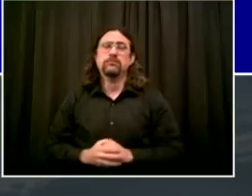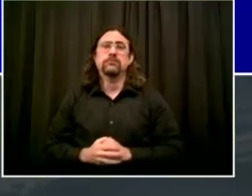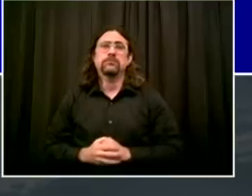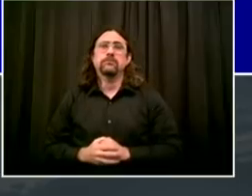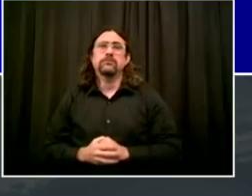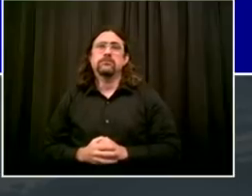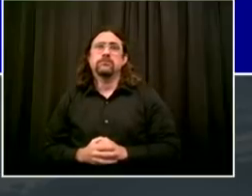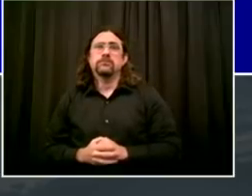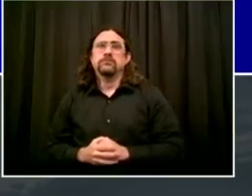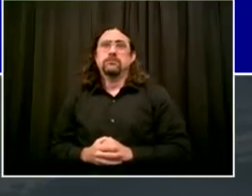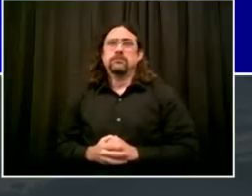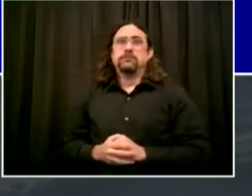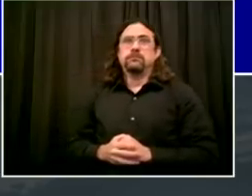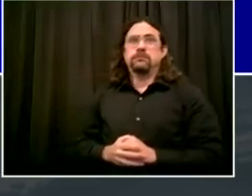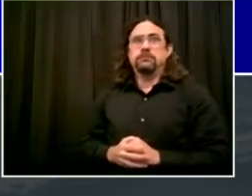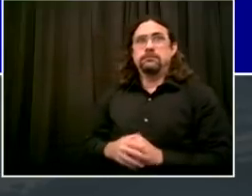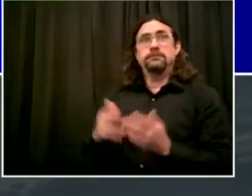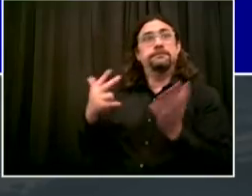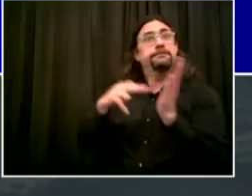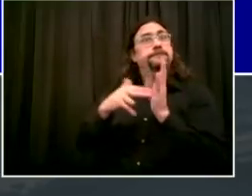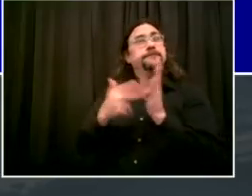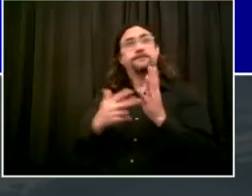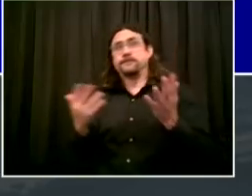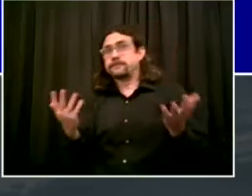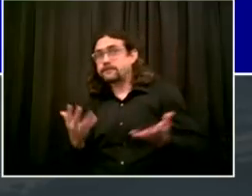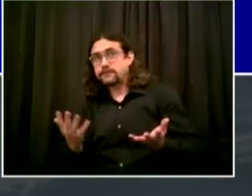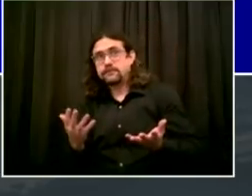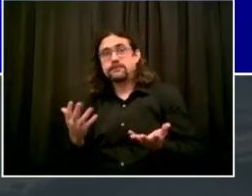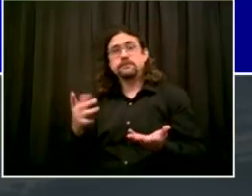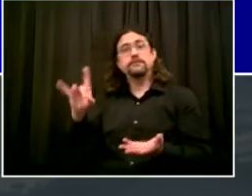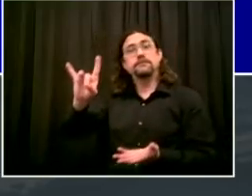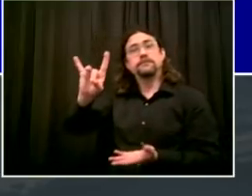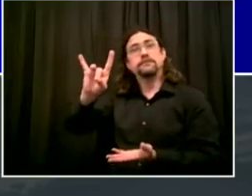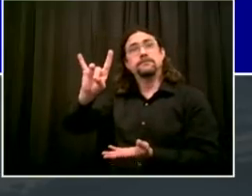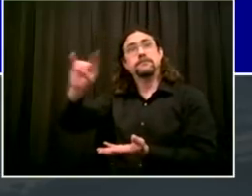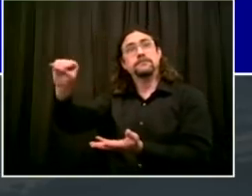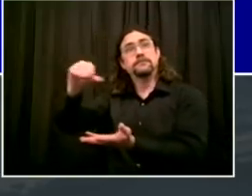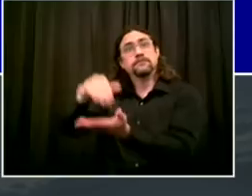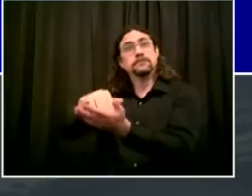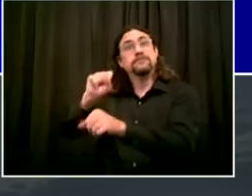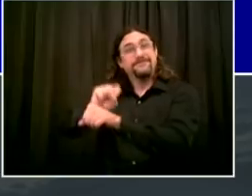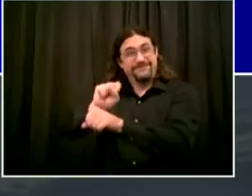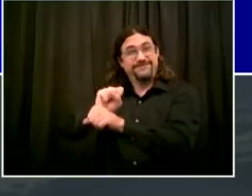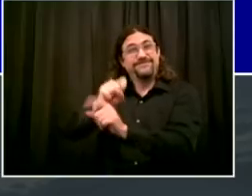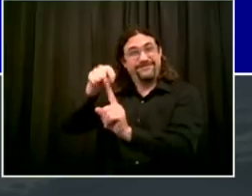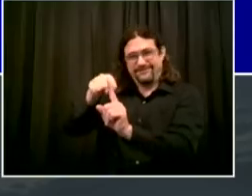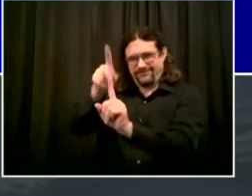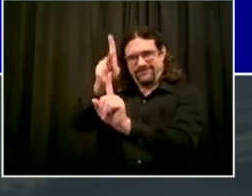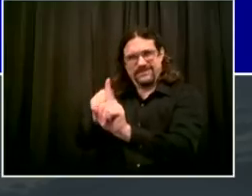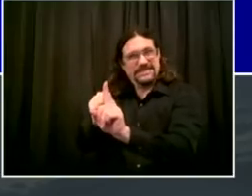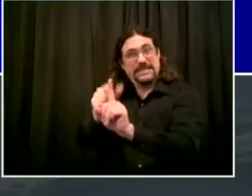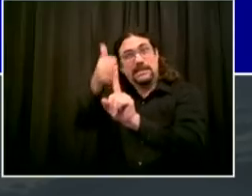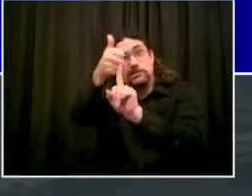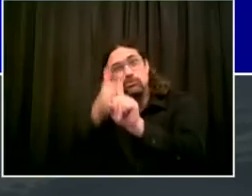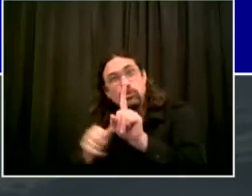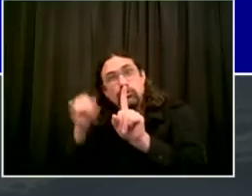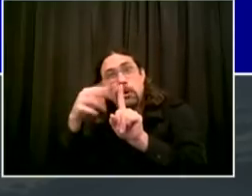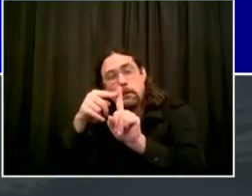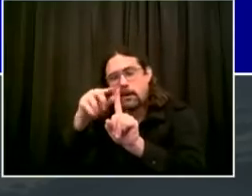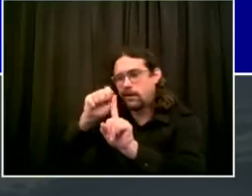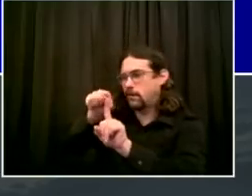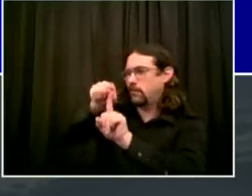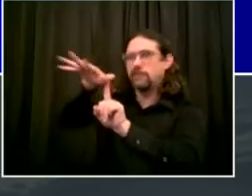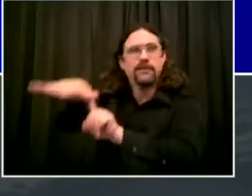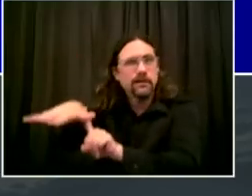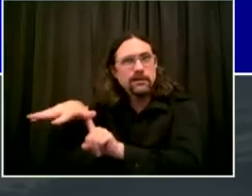support when they need it most, with everything going on out there, getting these jobs back, giving people a chance to handle this crisis and